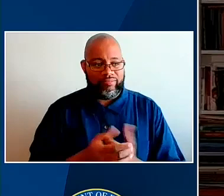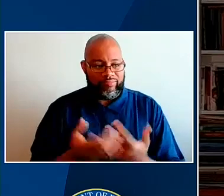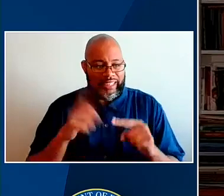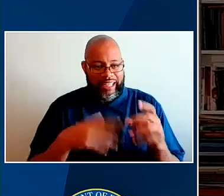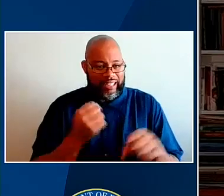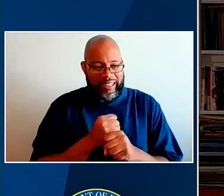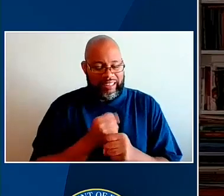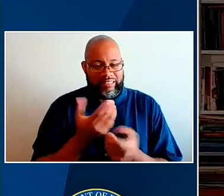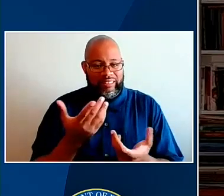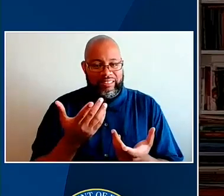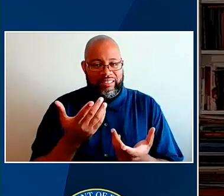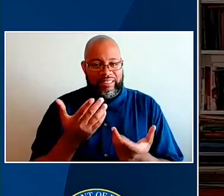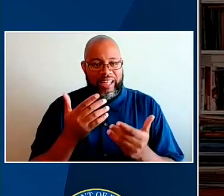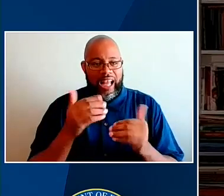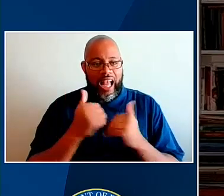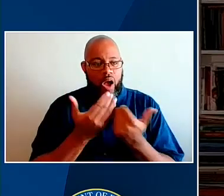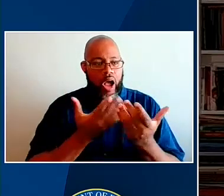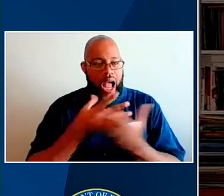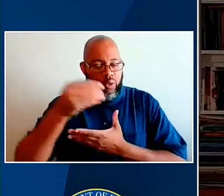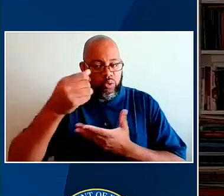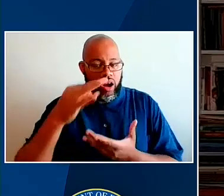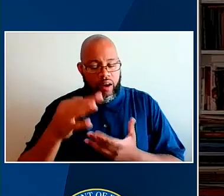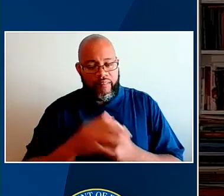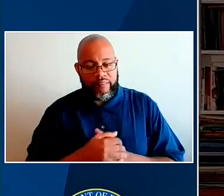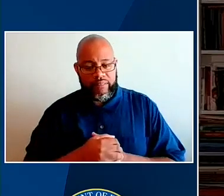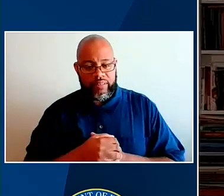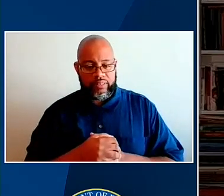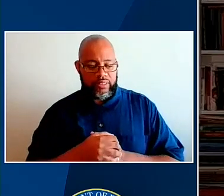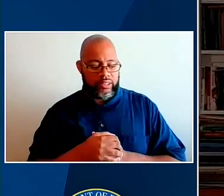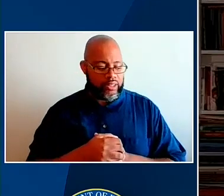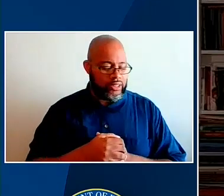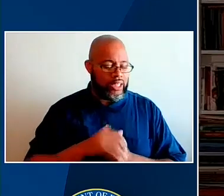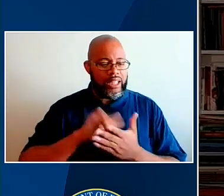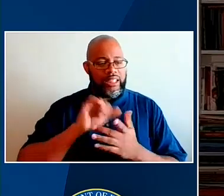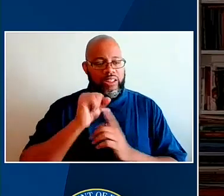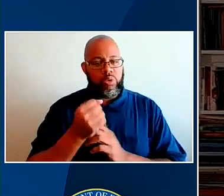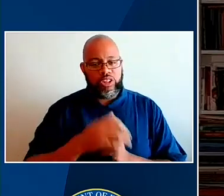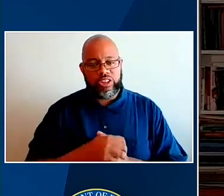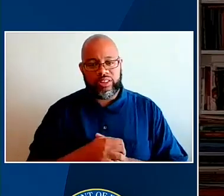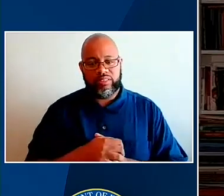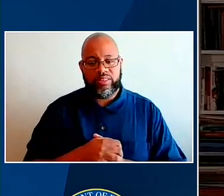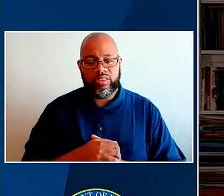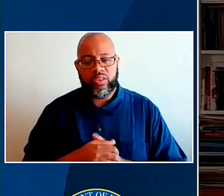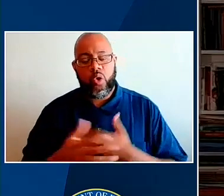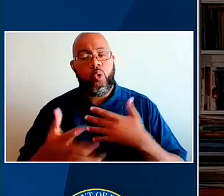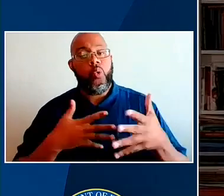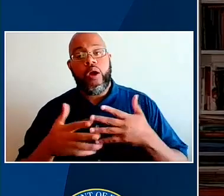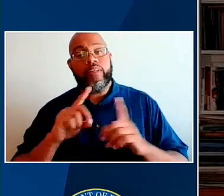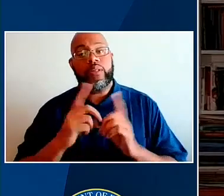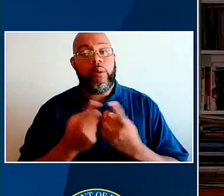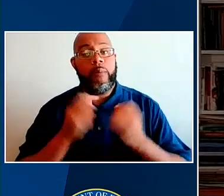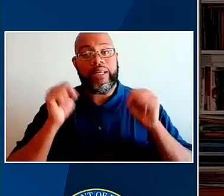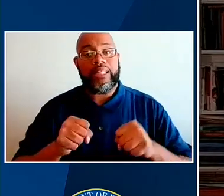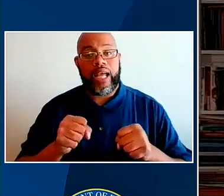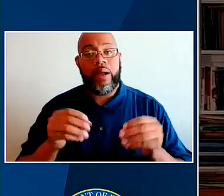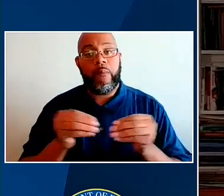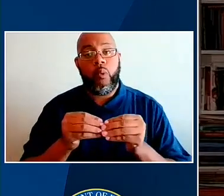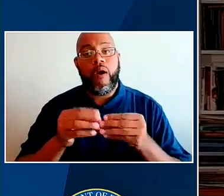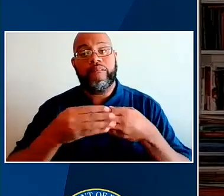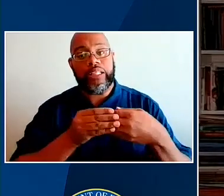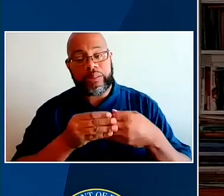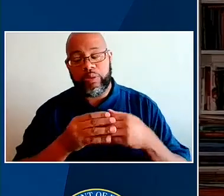them a way out of the situation they're in. So to whatever extent the department can be more lenient and